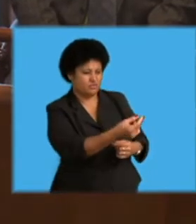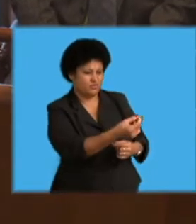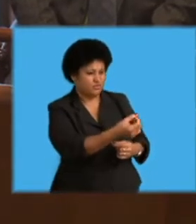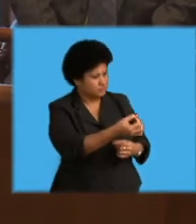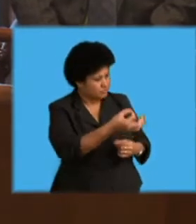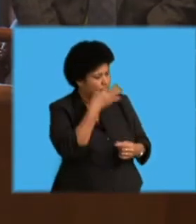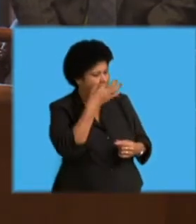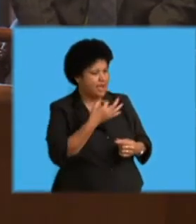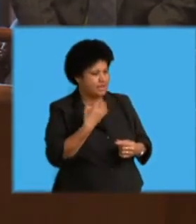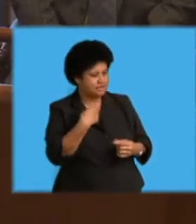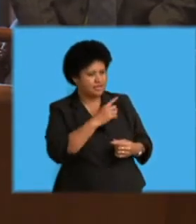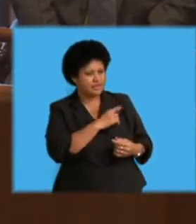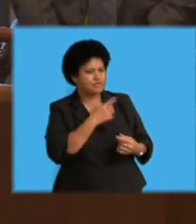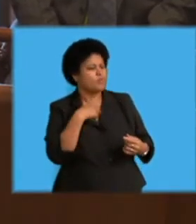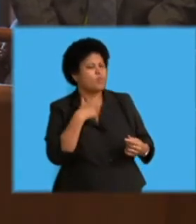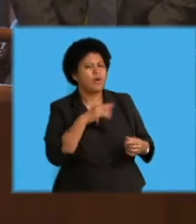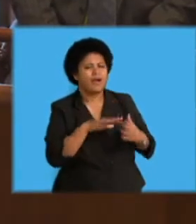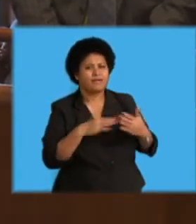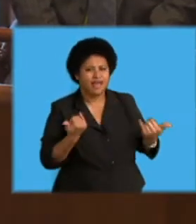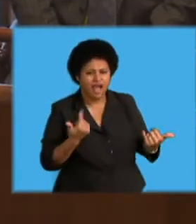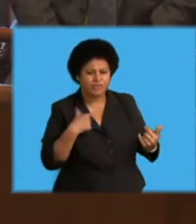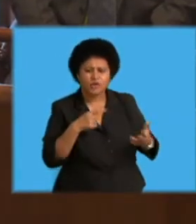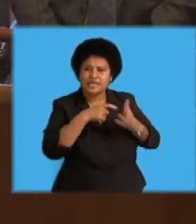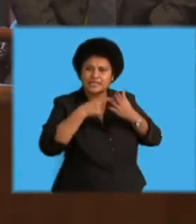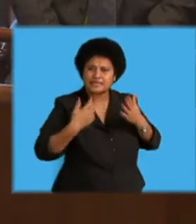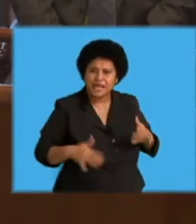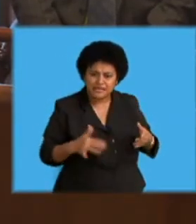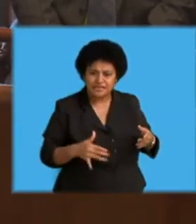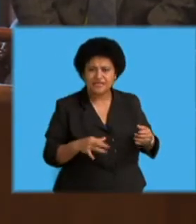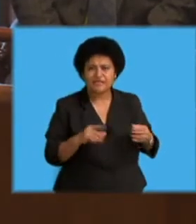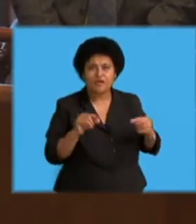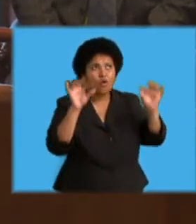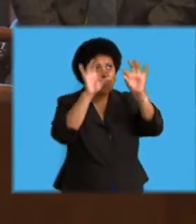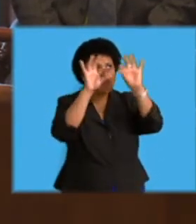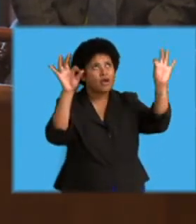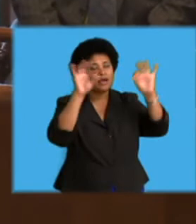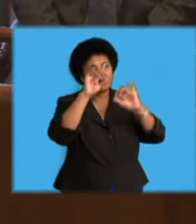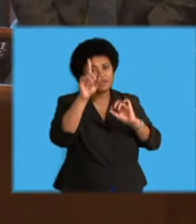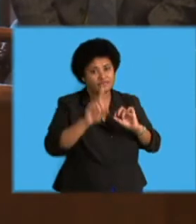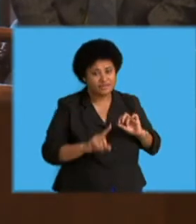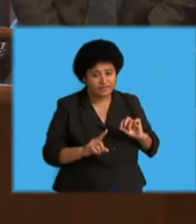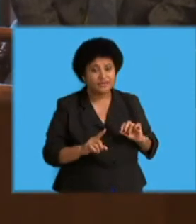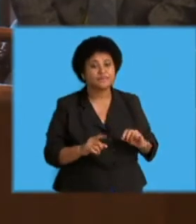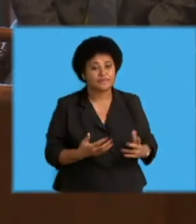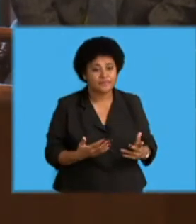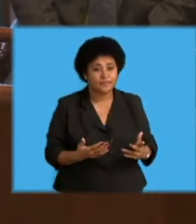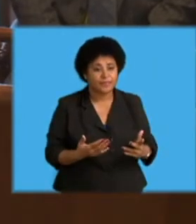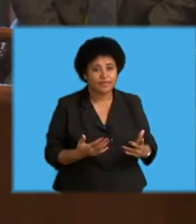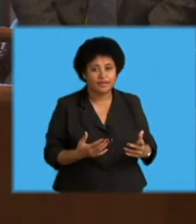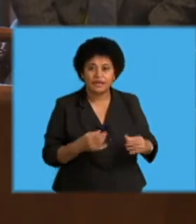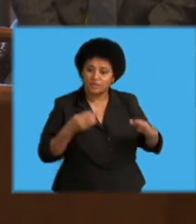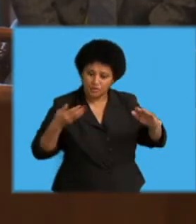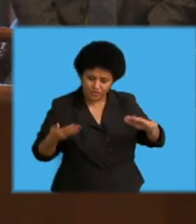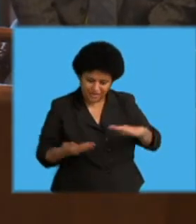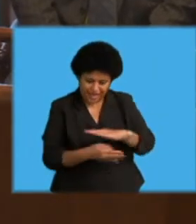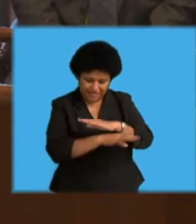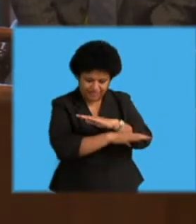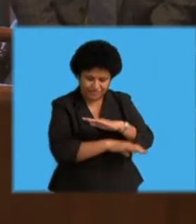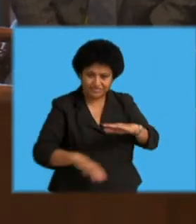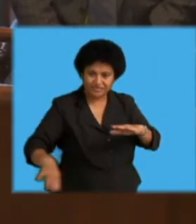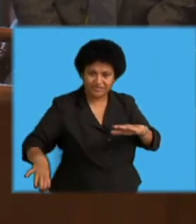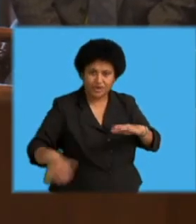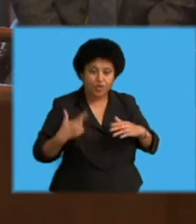$20 million more just to shift the electrical cables on the side. But guess what? Those electrical cables won't ever come down from a